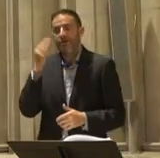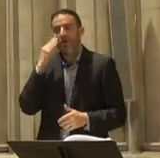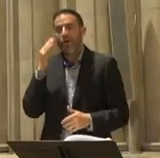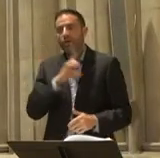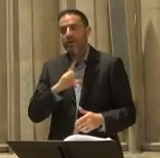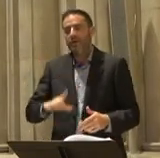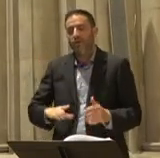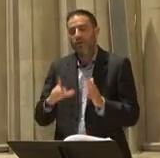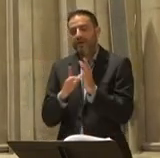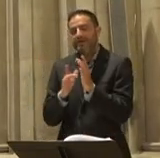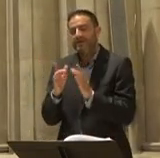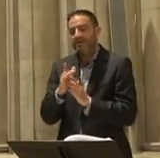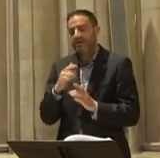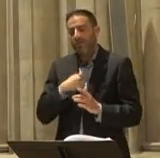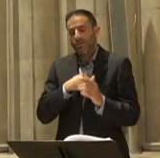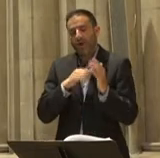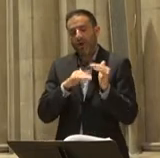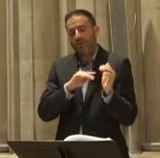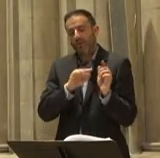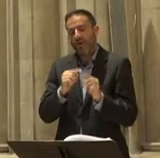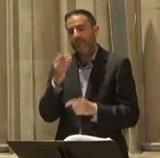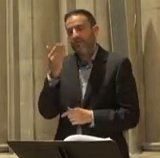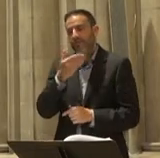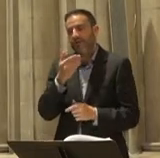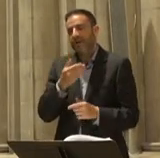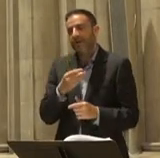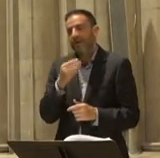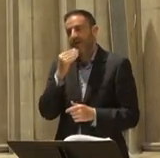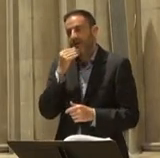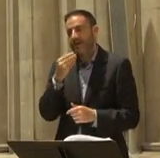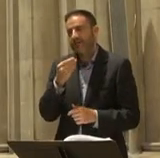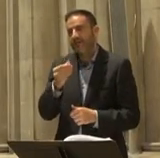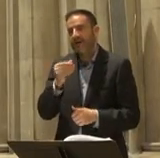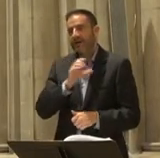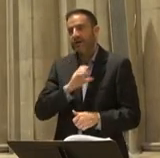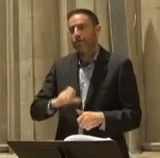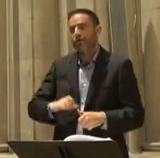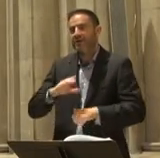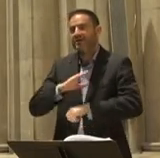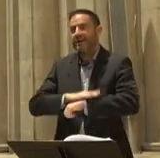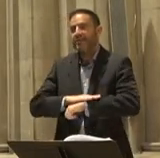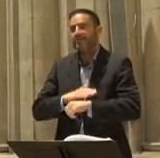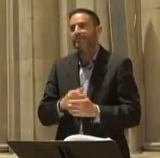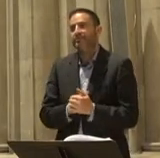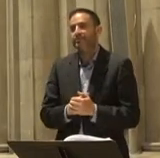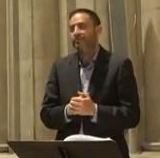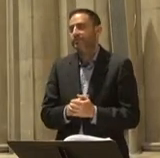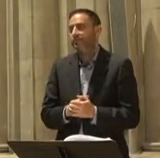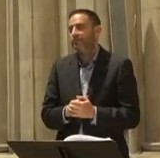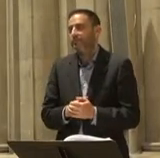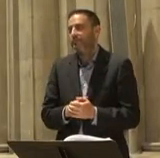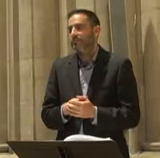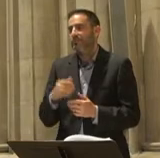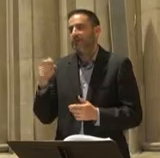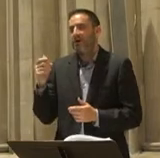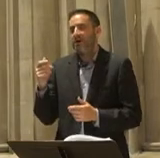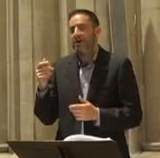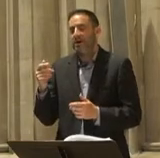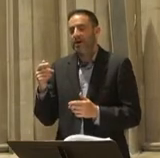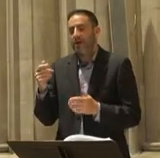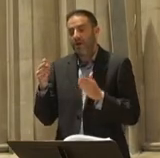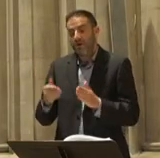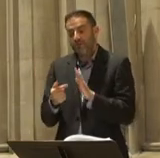Lord Jesus, then we hope you will come forward and be fed at Christ's table. The ushers will show you where to go